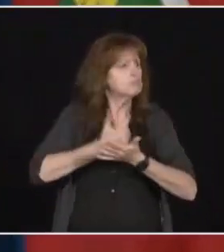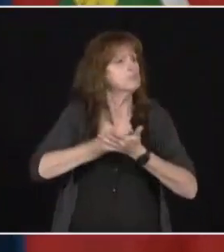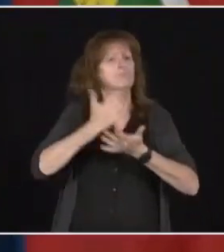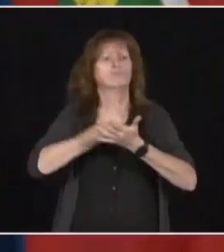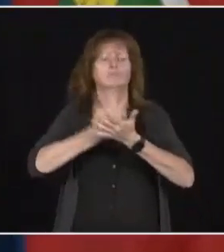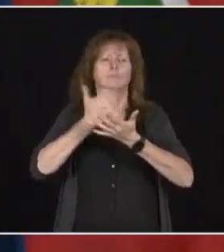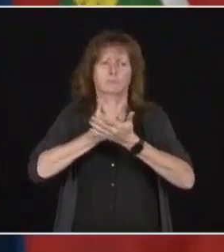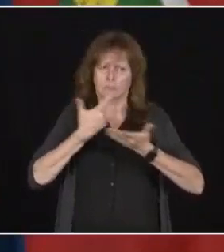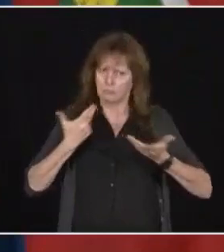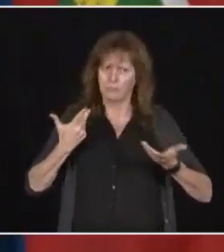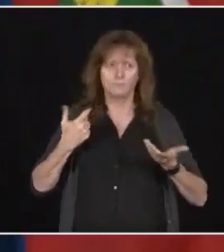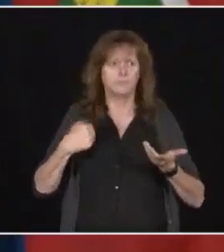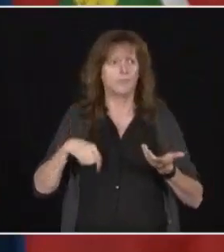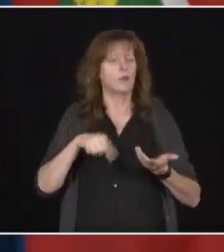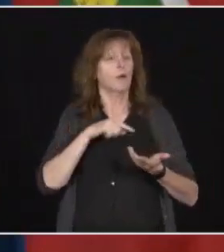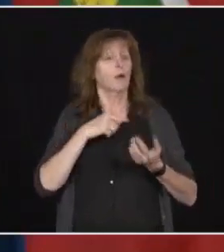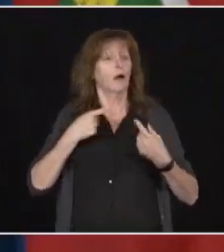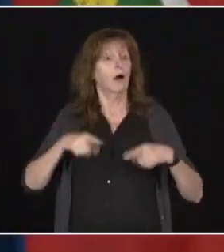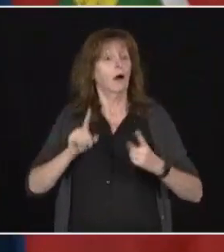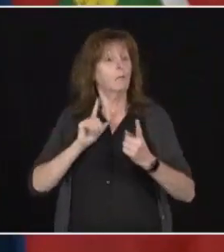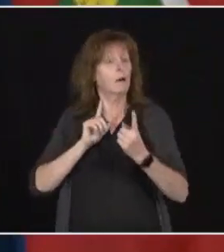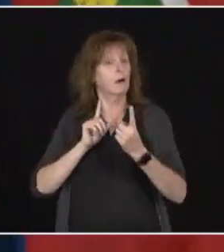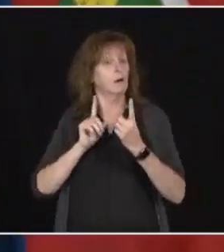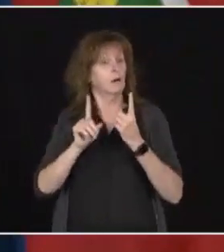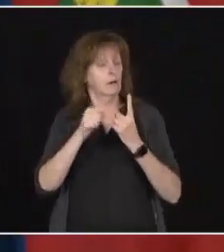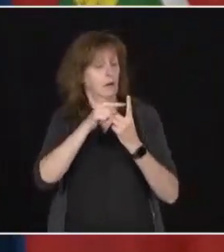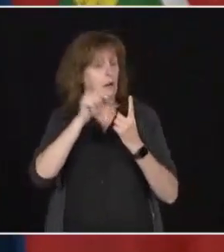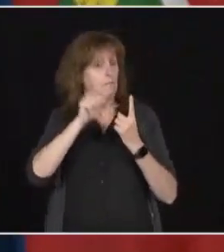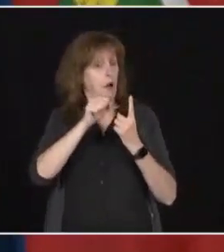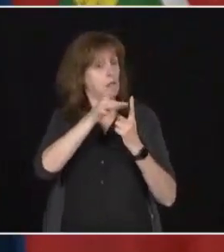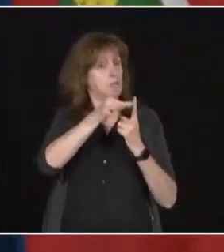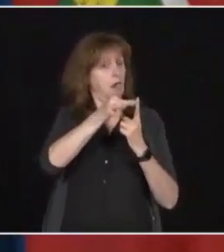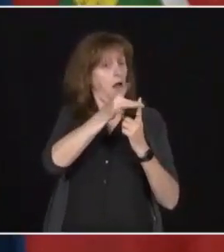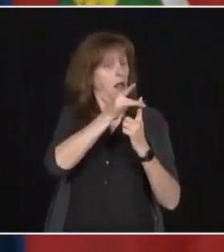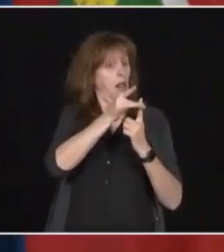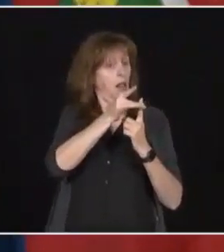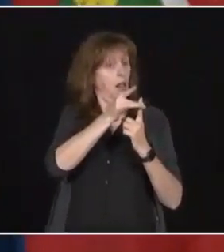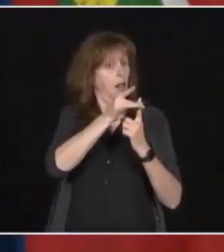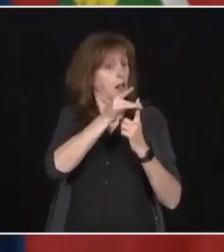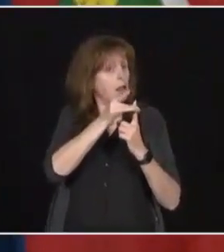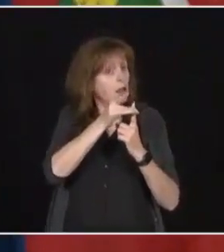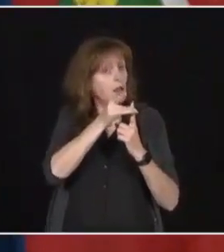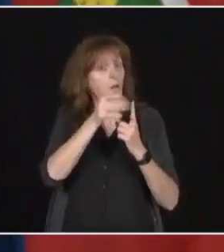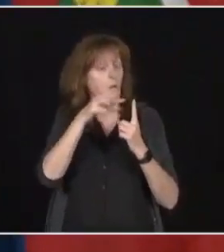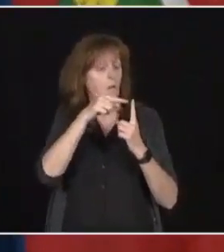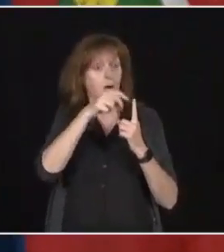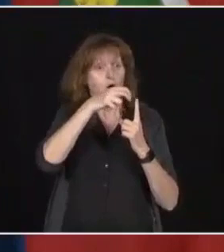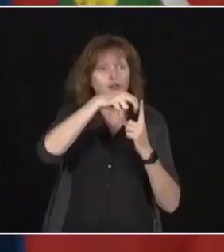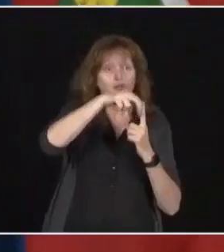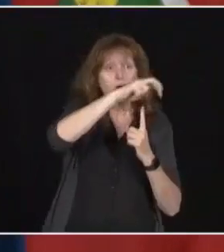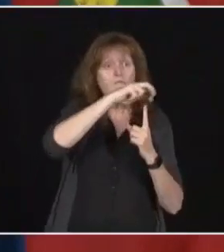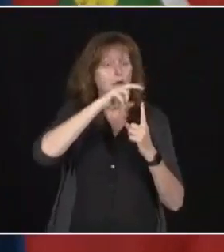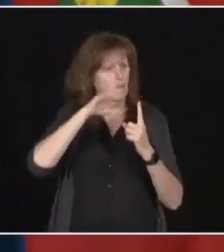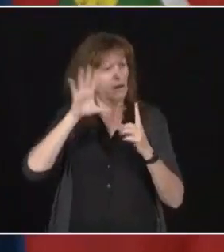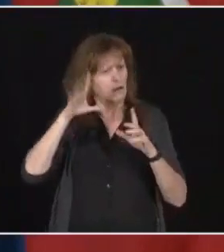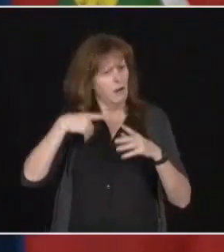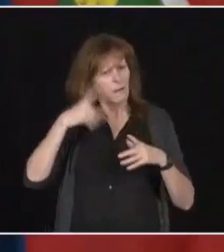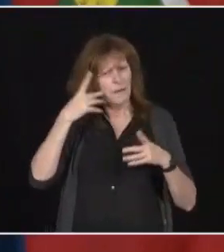contact with individuals who may have been in contact with someone with COVID or may have traveled. I think it's important that